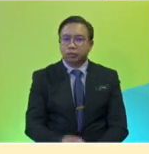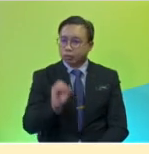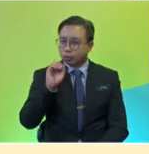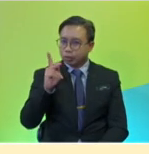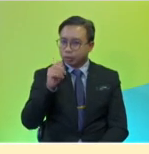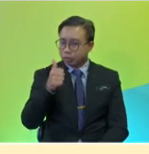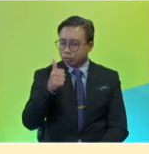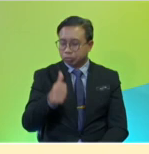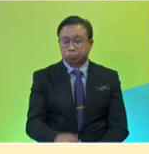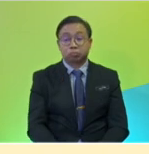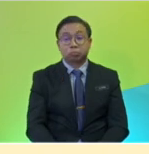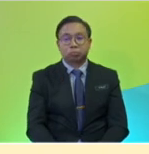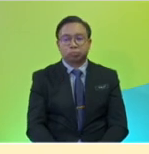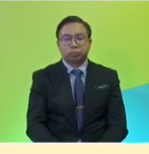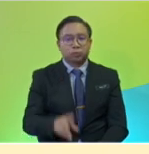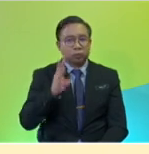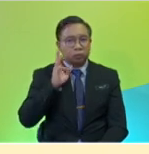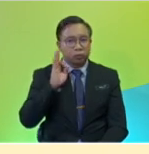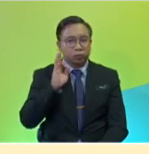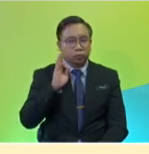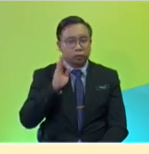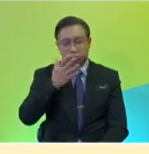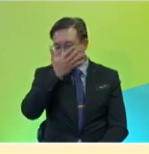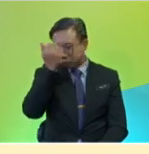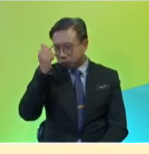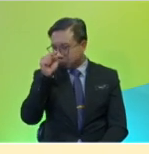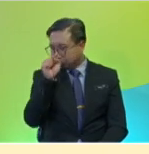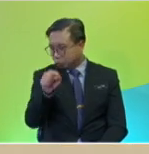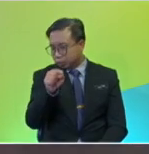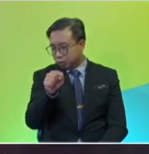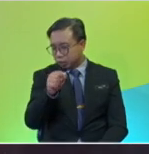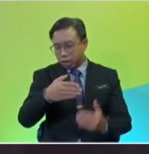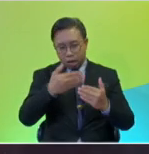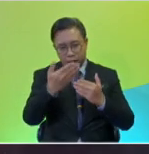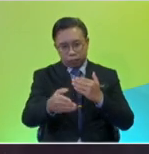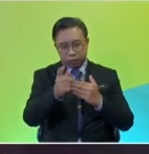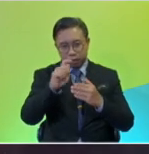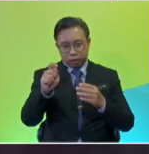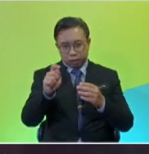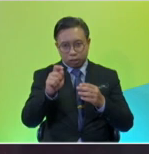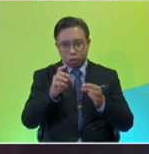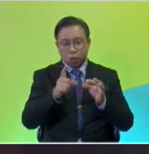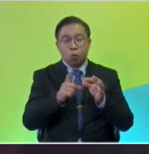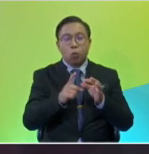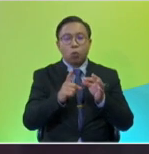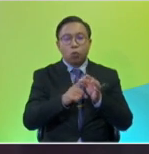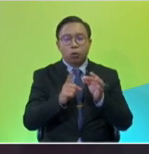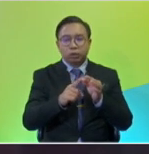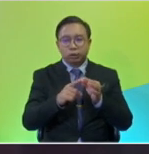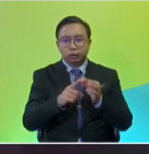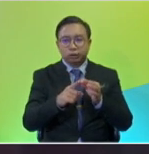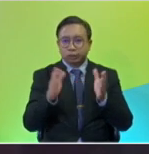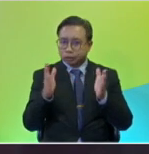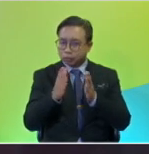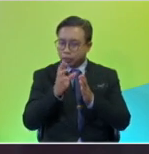Okay, good. Wafiq, don't forget to put a full stop right after the word smaller. Right, to show that okay. the end of